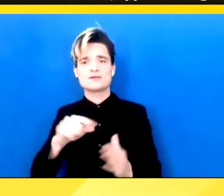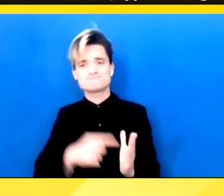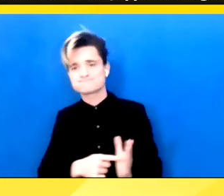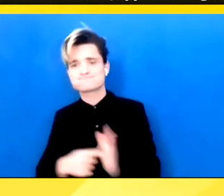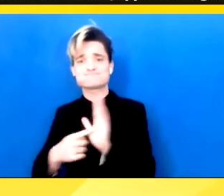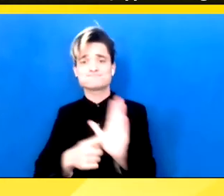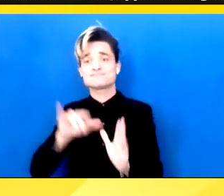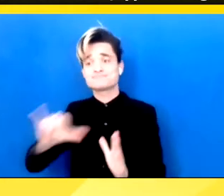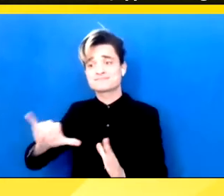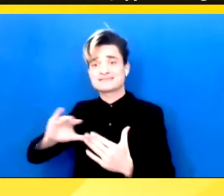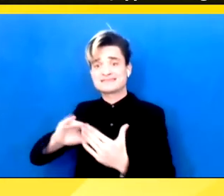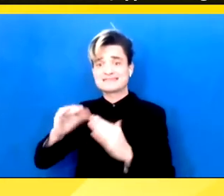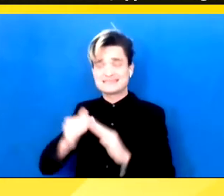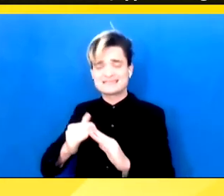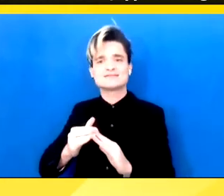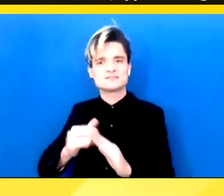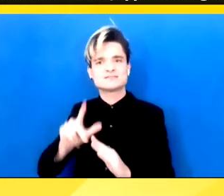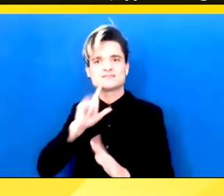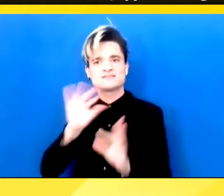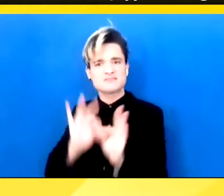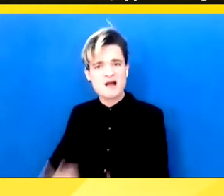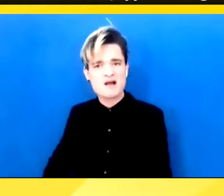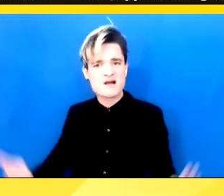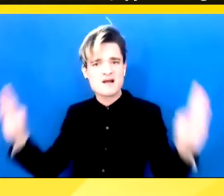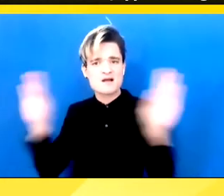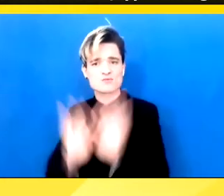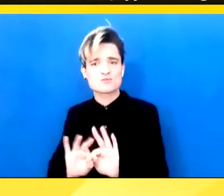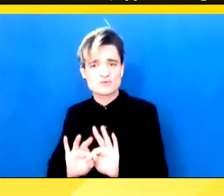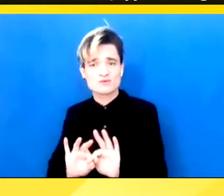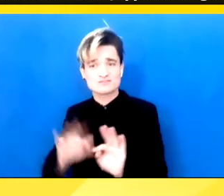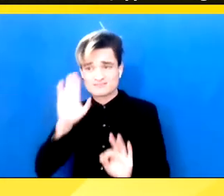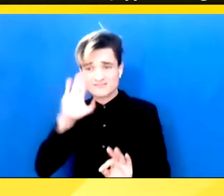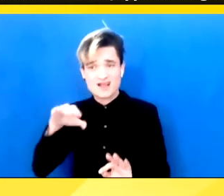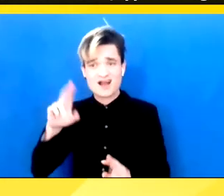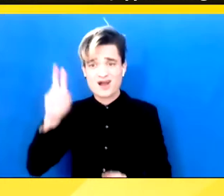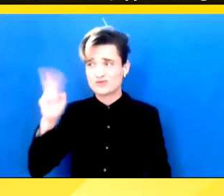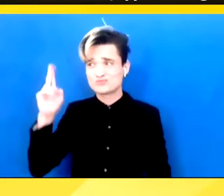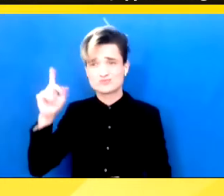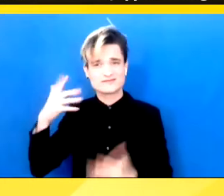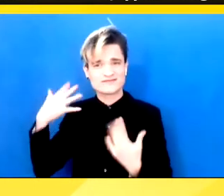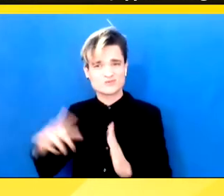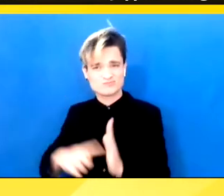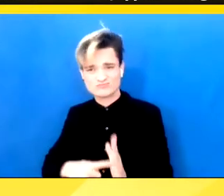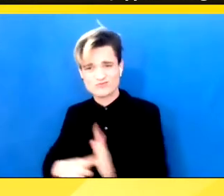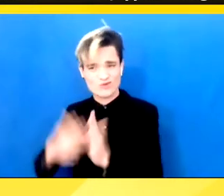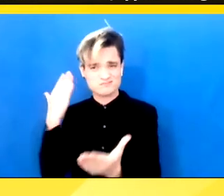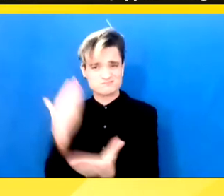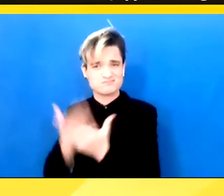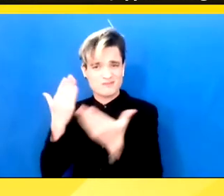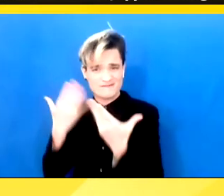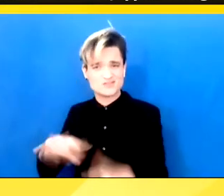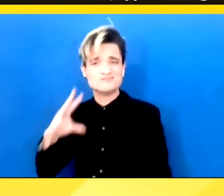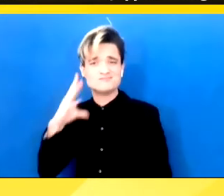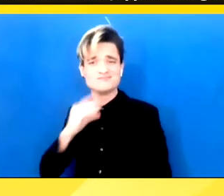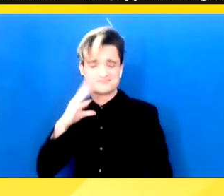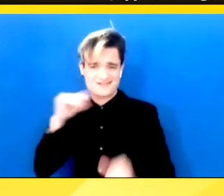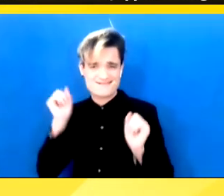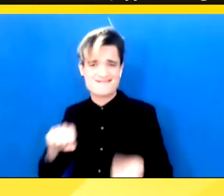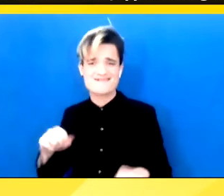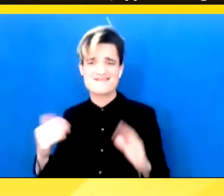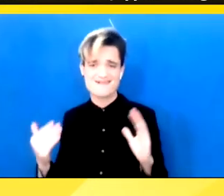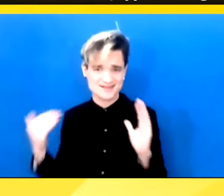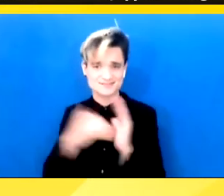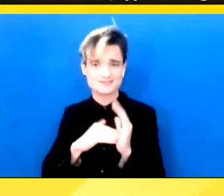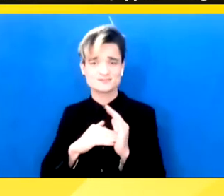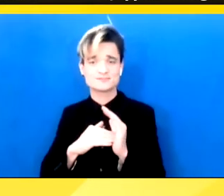about that history. That history is real. And these workers are the first step recently to claim it and to